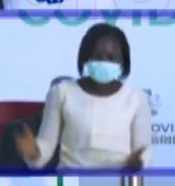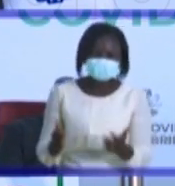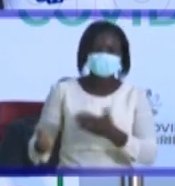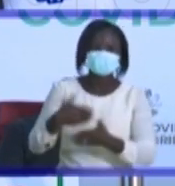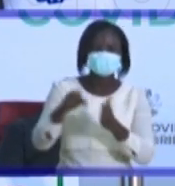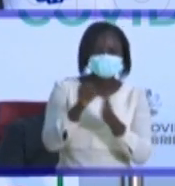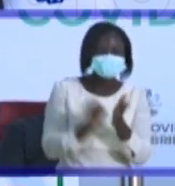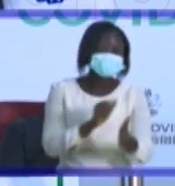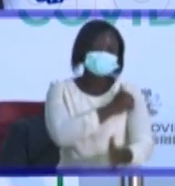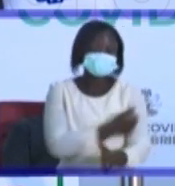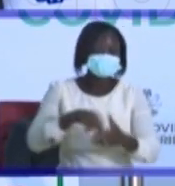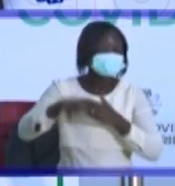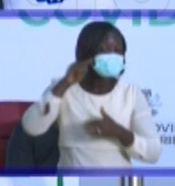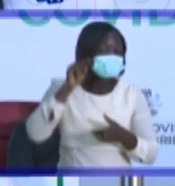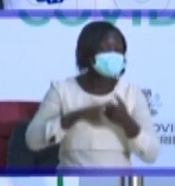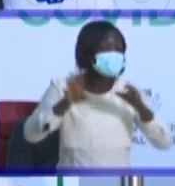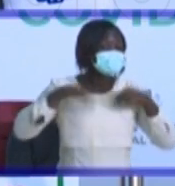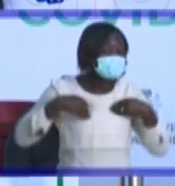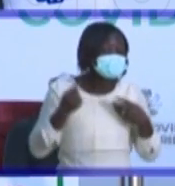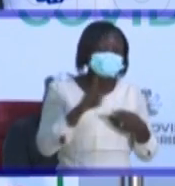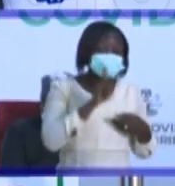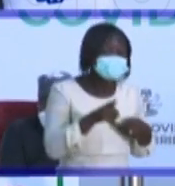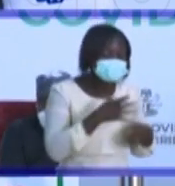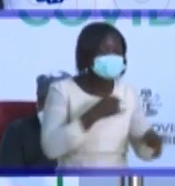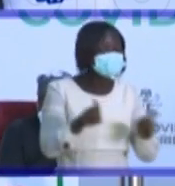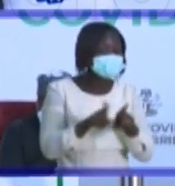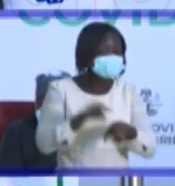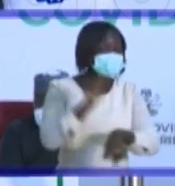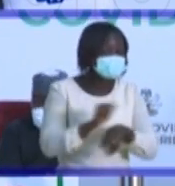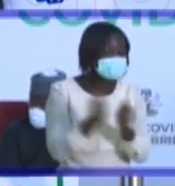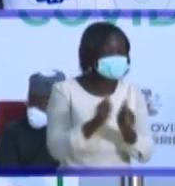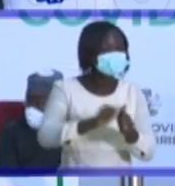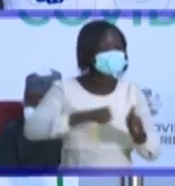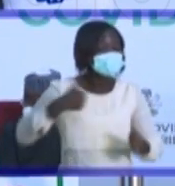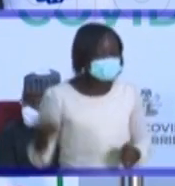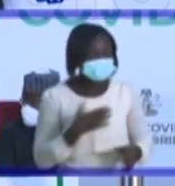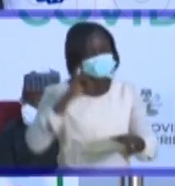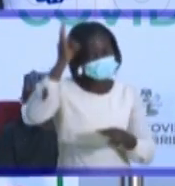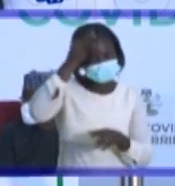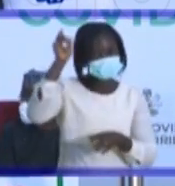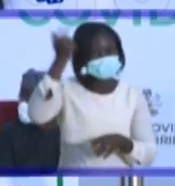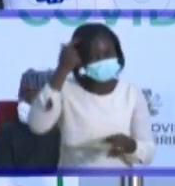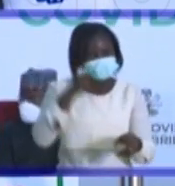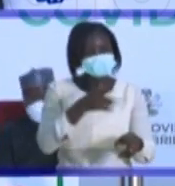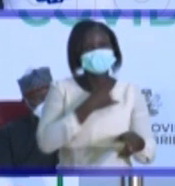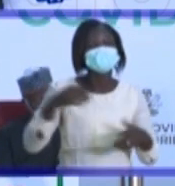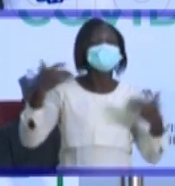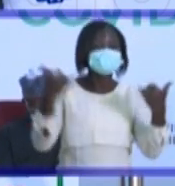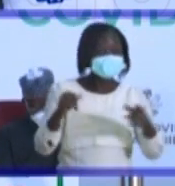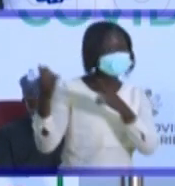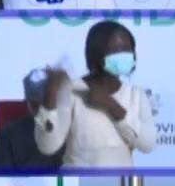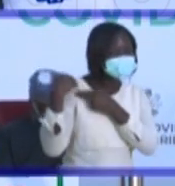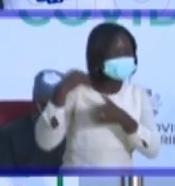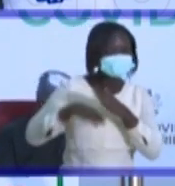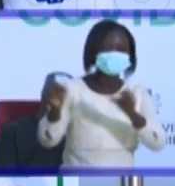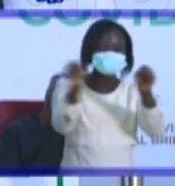authorities in Nigeria to accept the reality and also work with each other and the federal government and play their role in